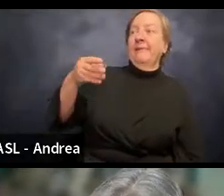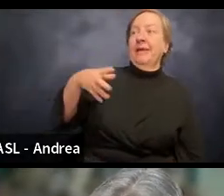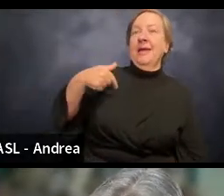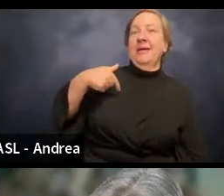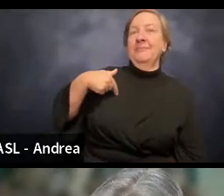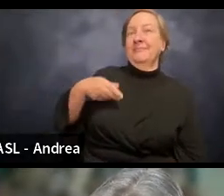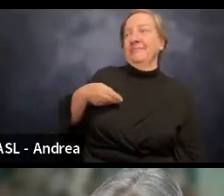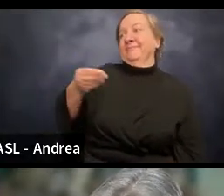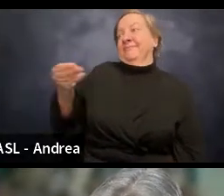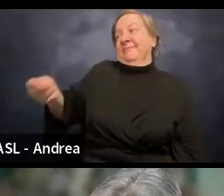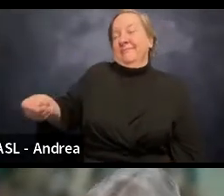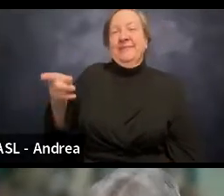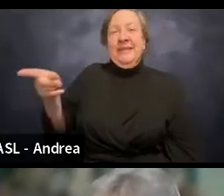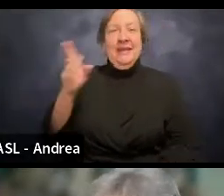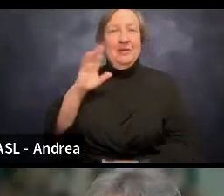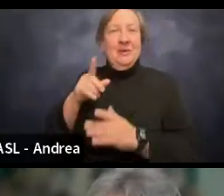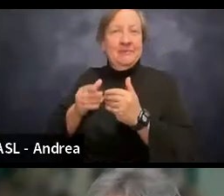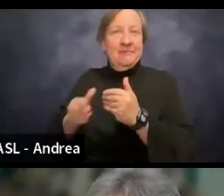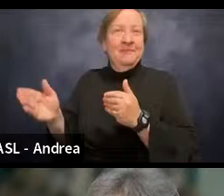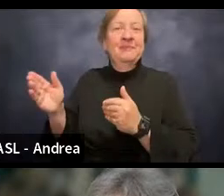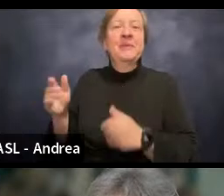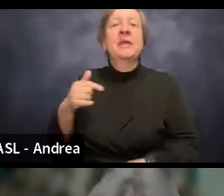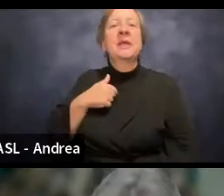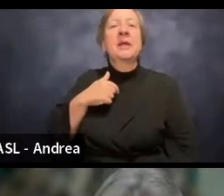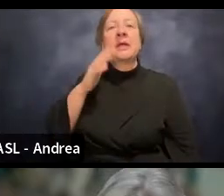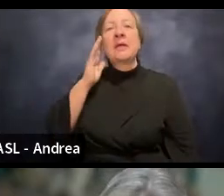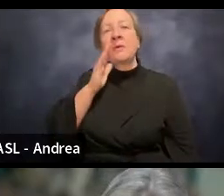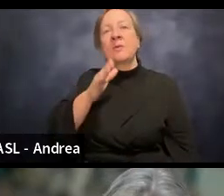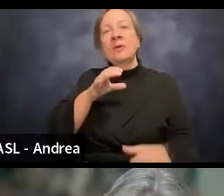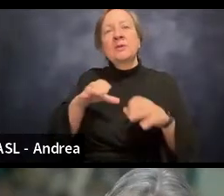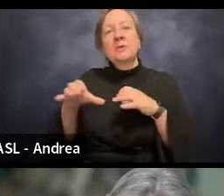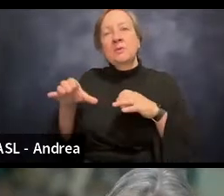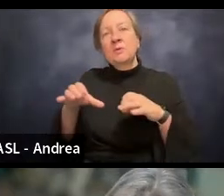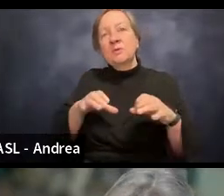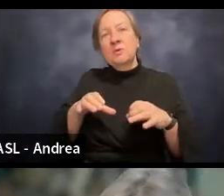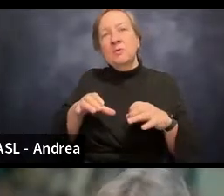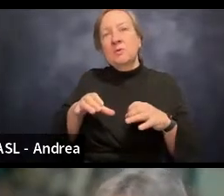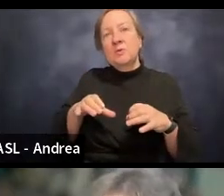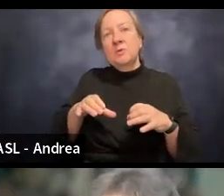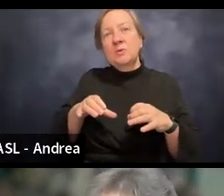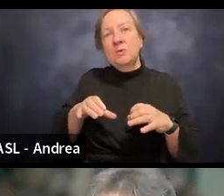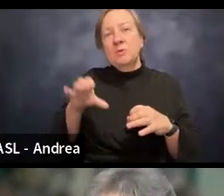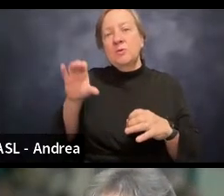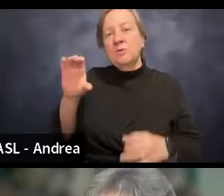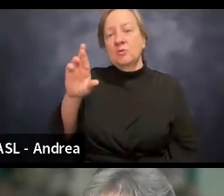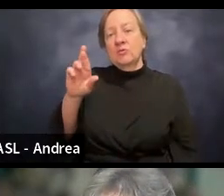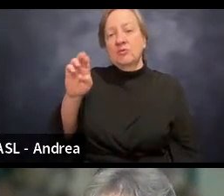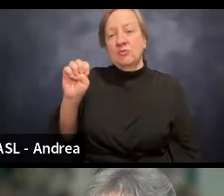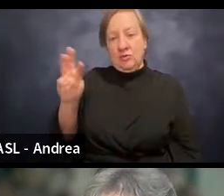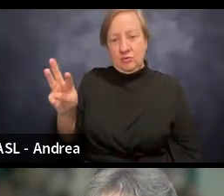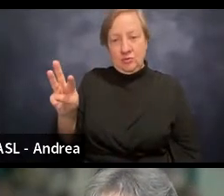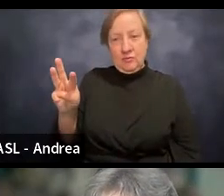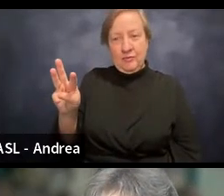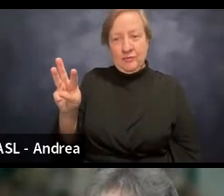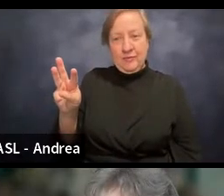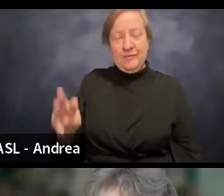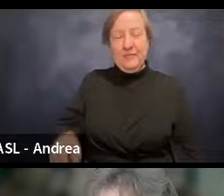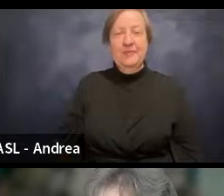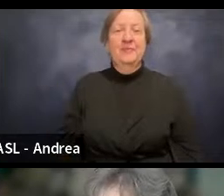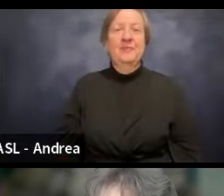but and I would do crew. Oh.